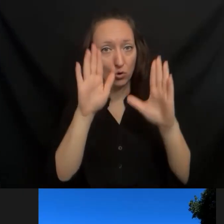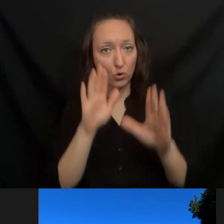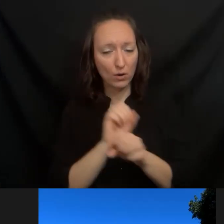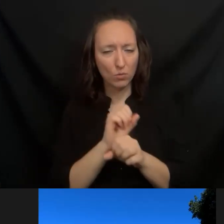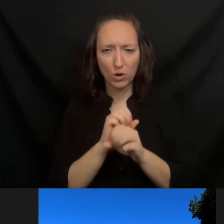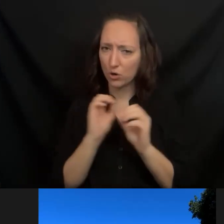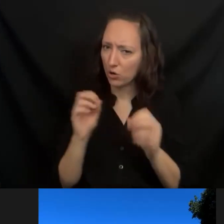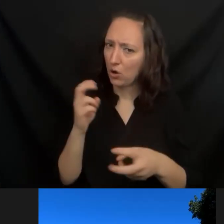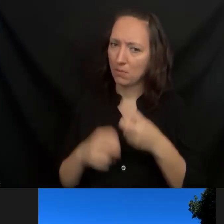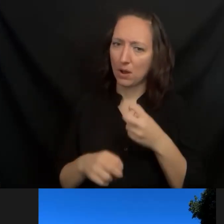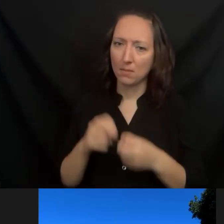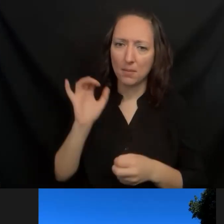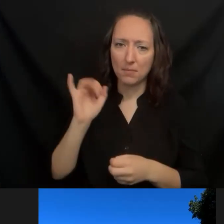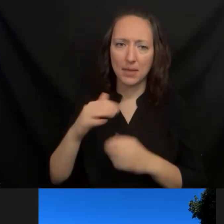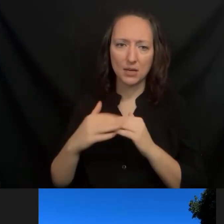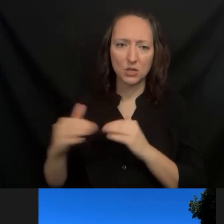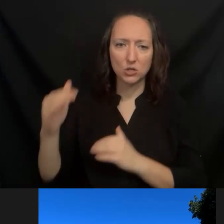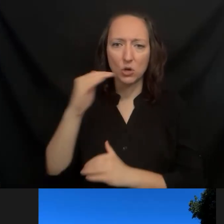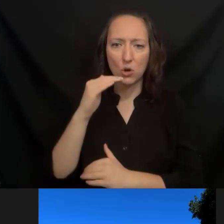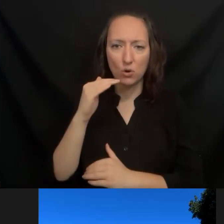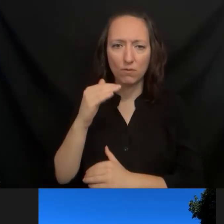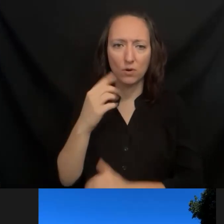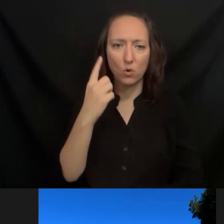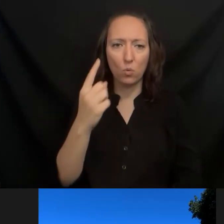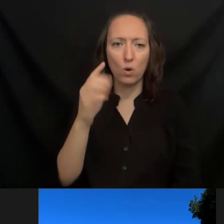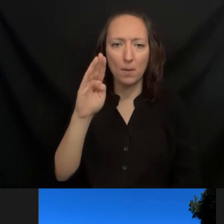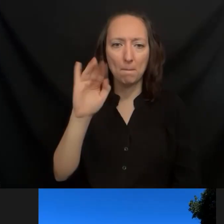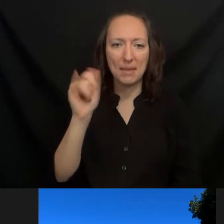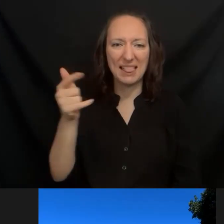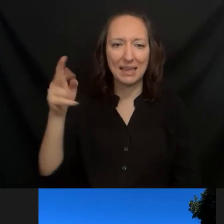billion in Penvest since 2018. Just putting it out there.